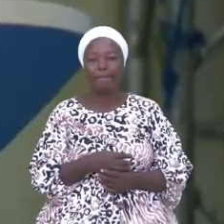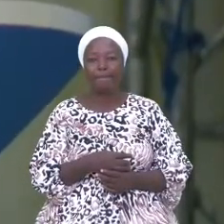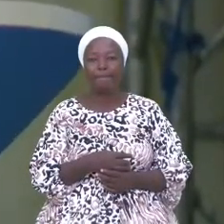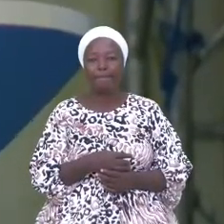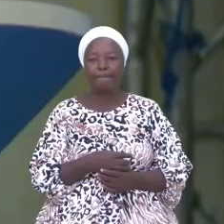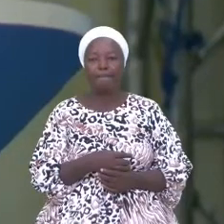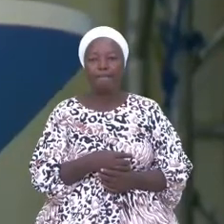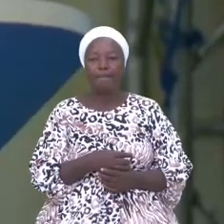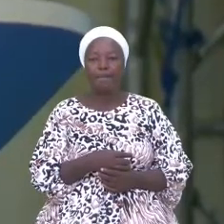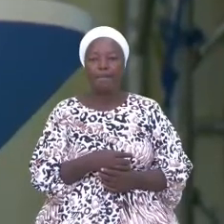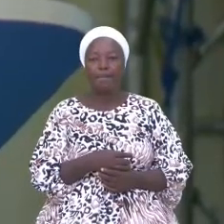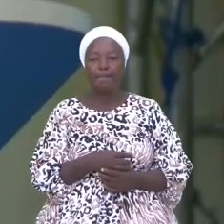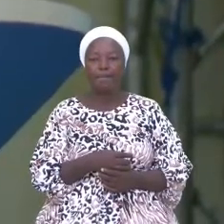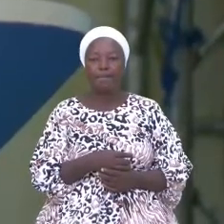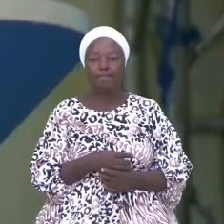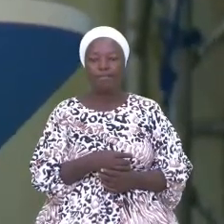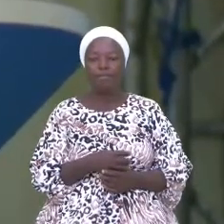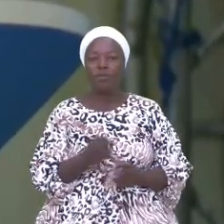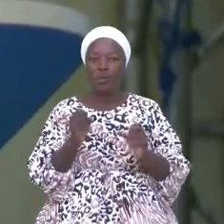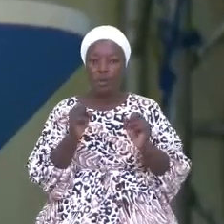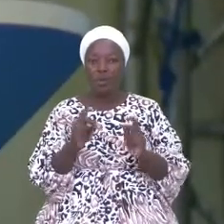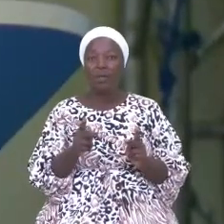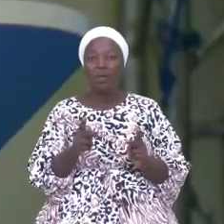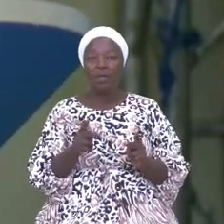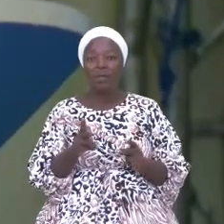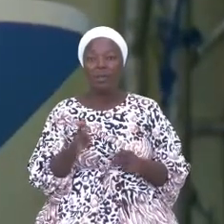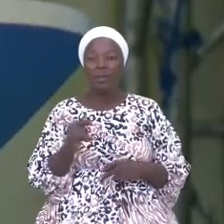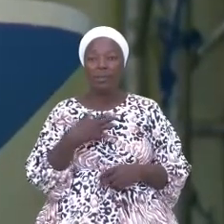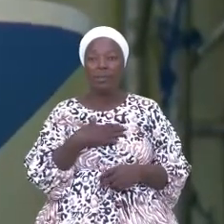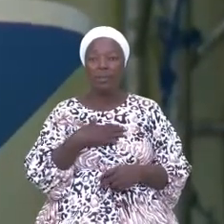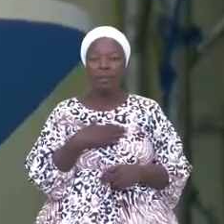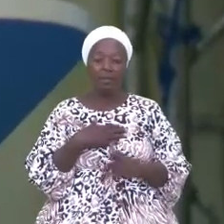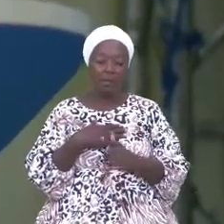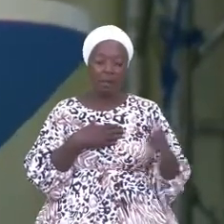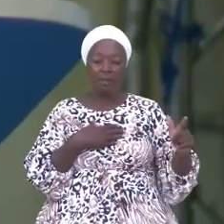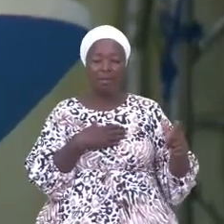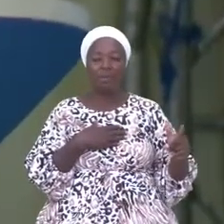Okay? By my left hand side is done.